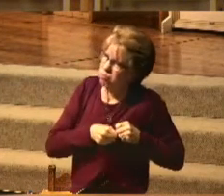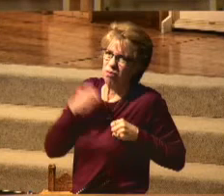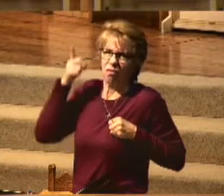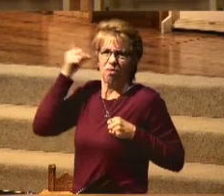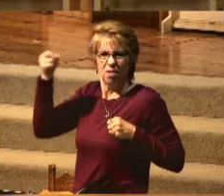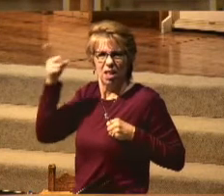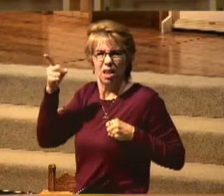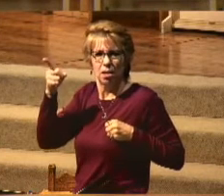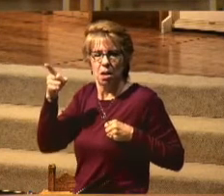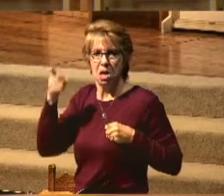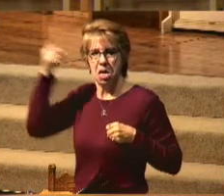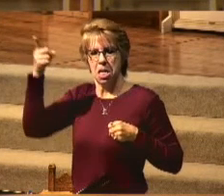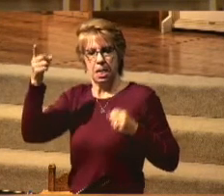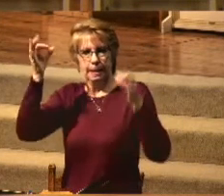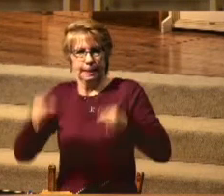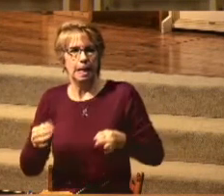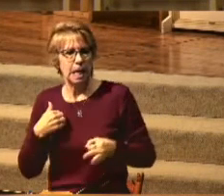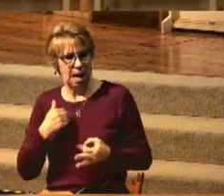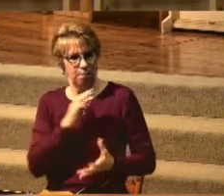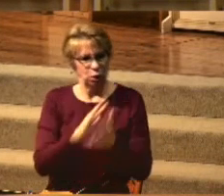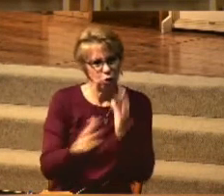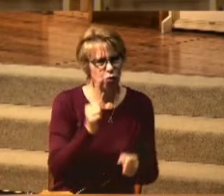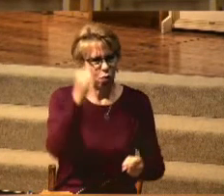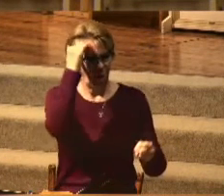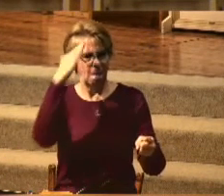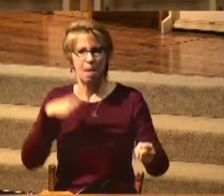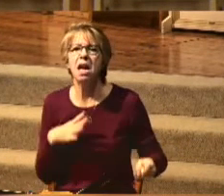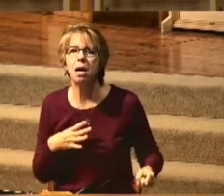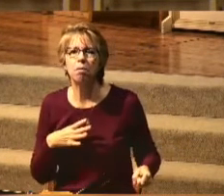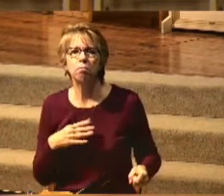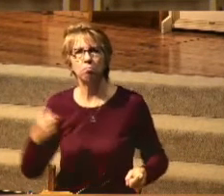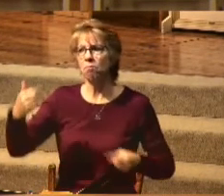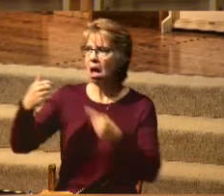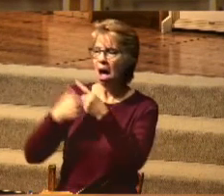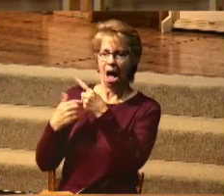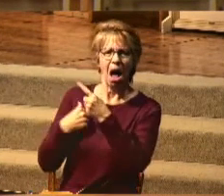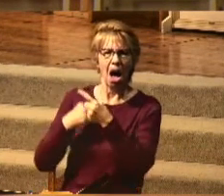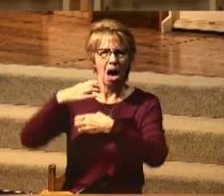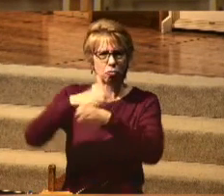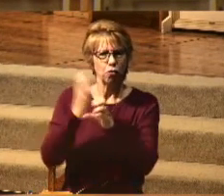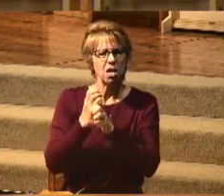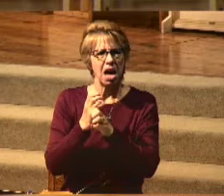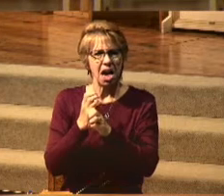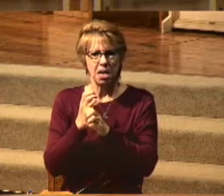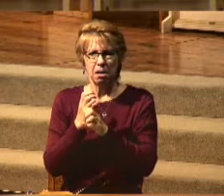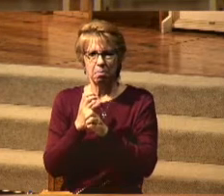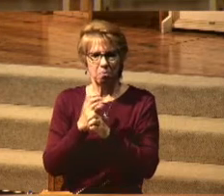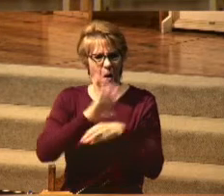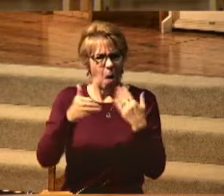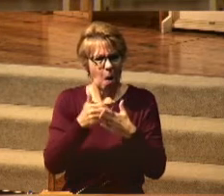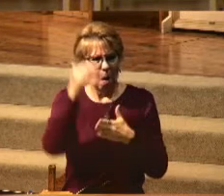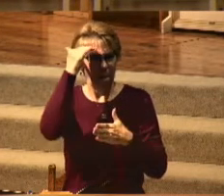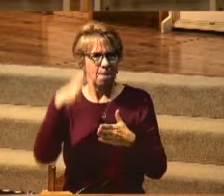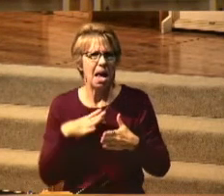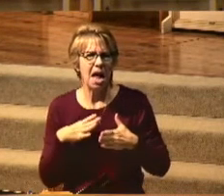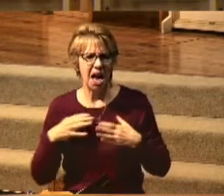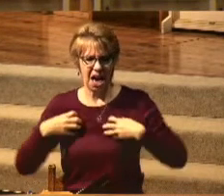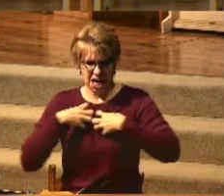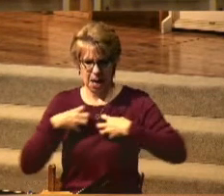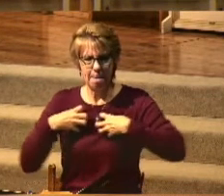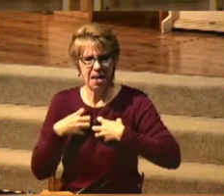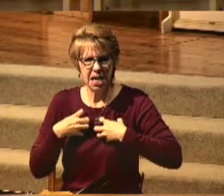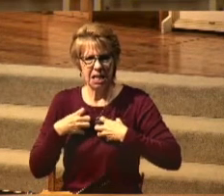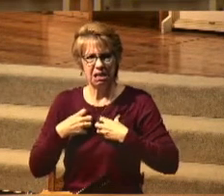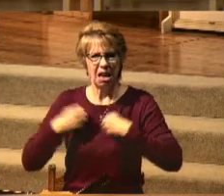destroy man whom I have created from the face of the earth, both man, beast, and creeping things, and